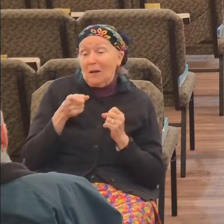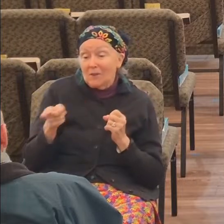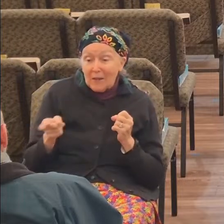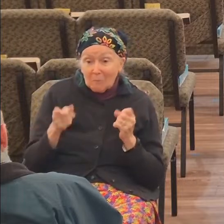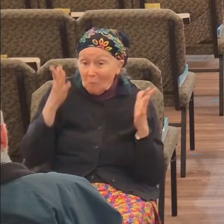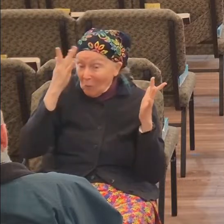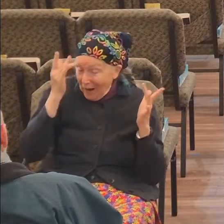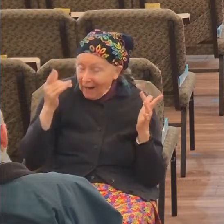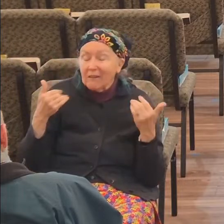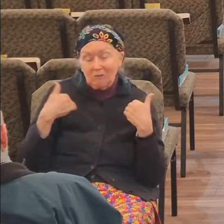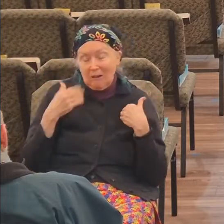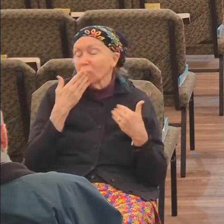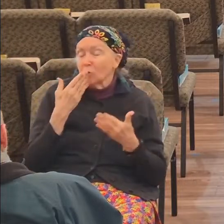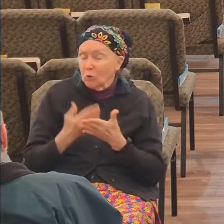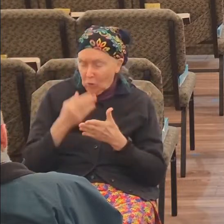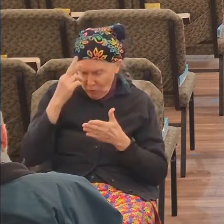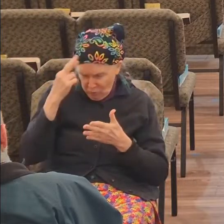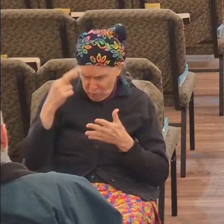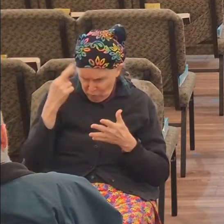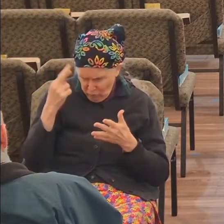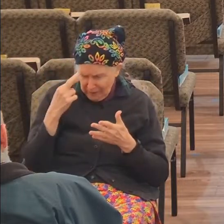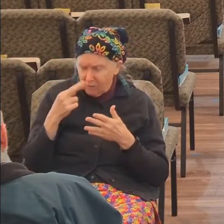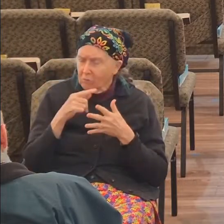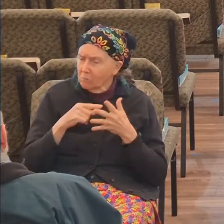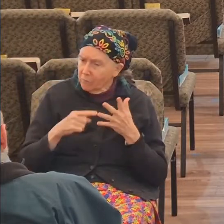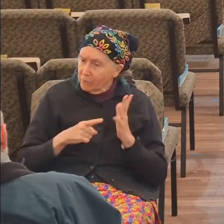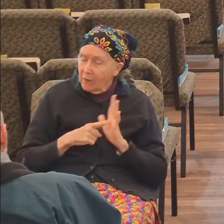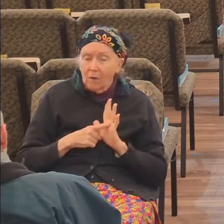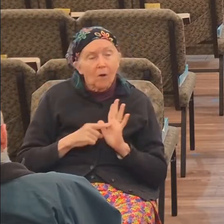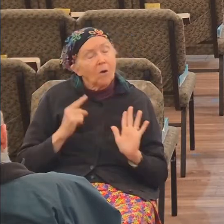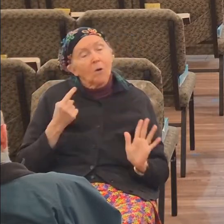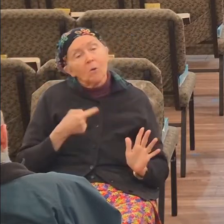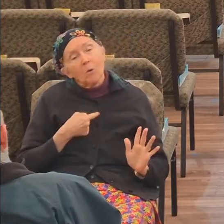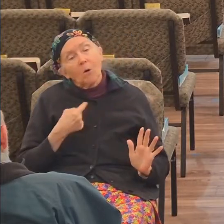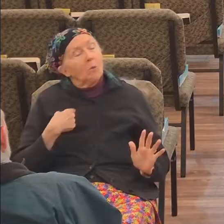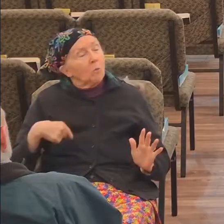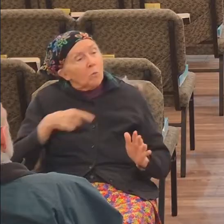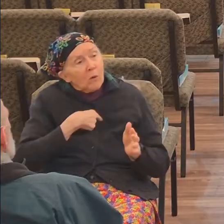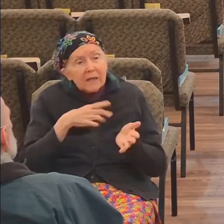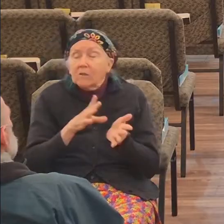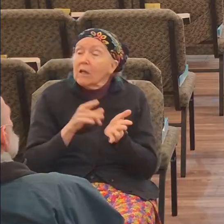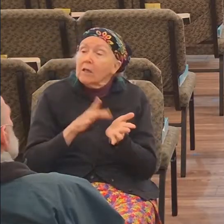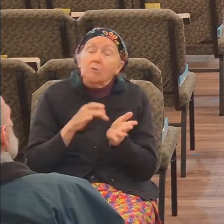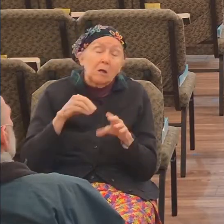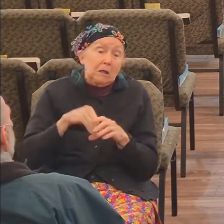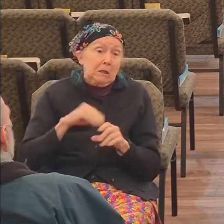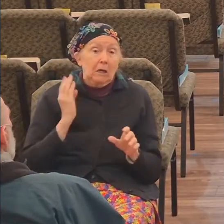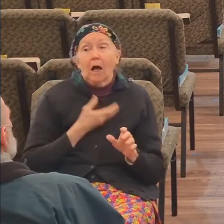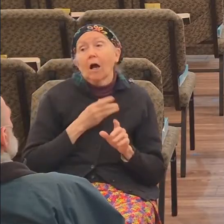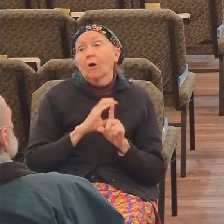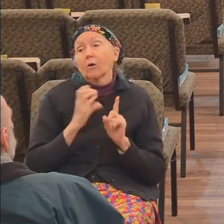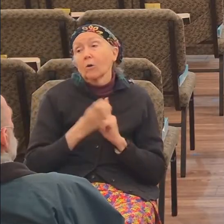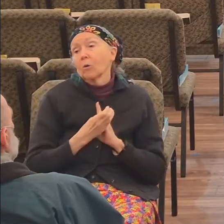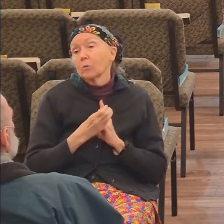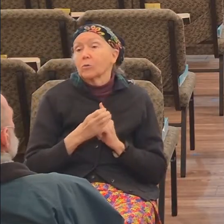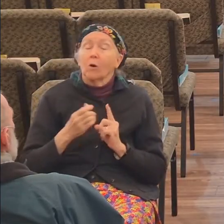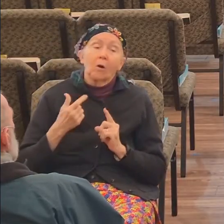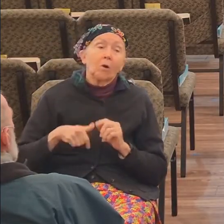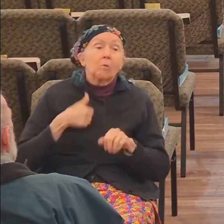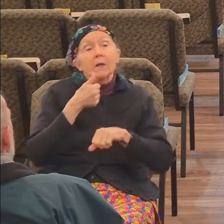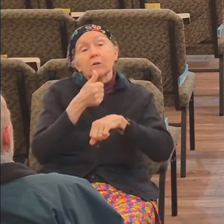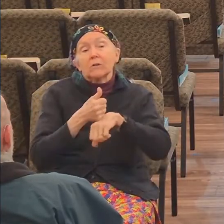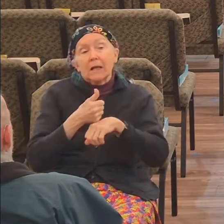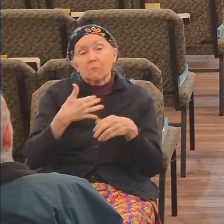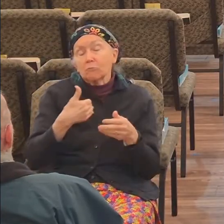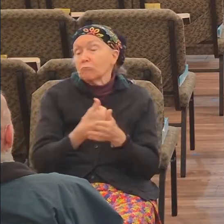reminder, see, we take it so for granted when it says, when in our culture where we establish church